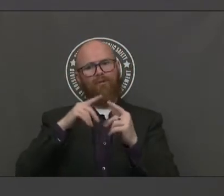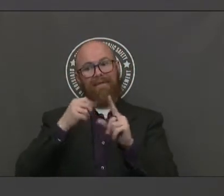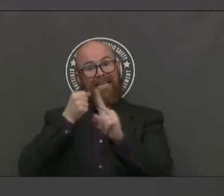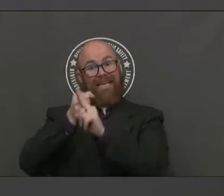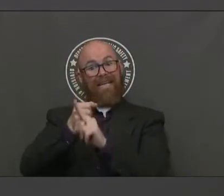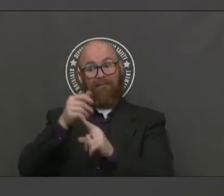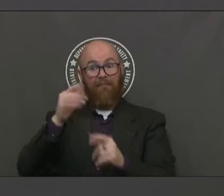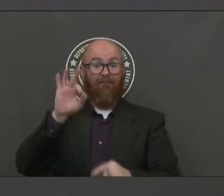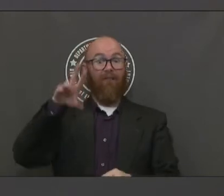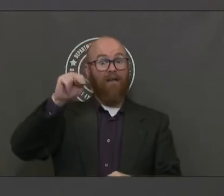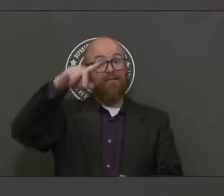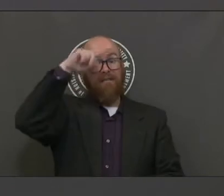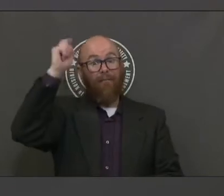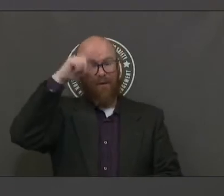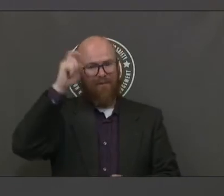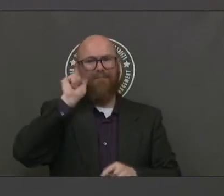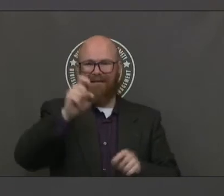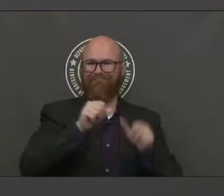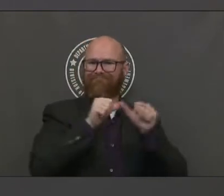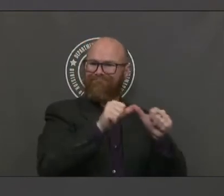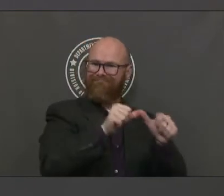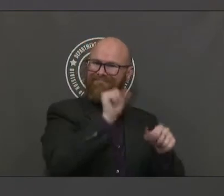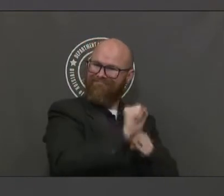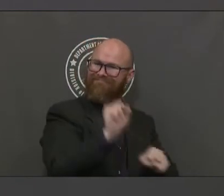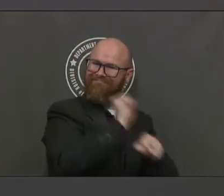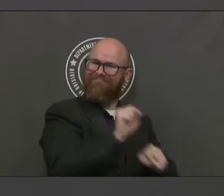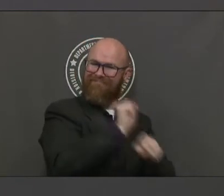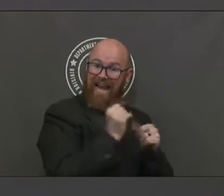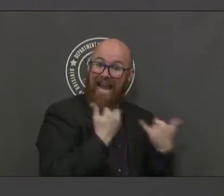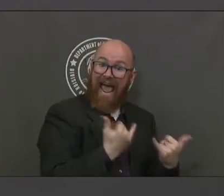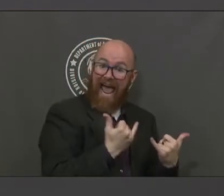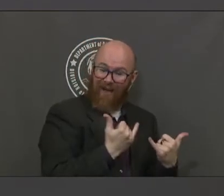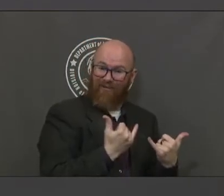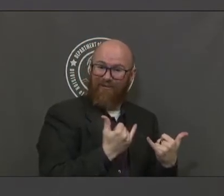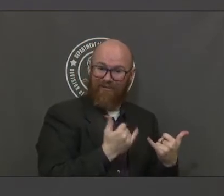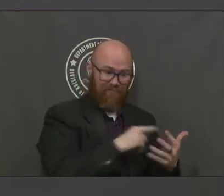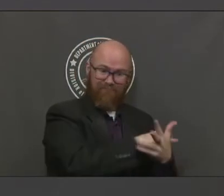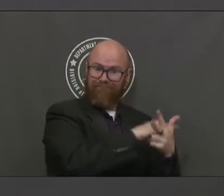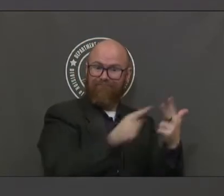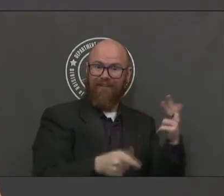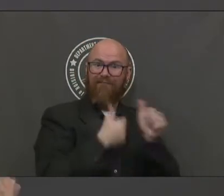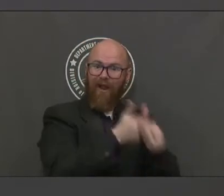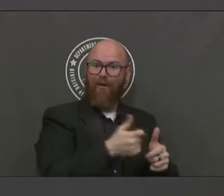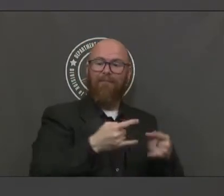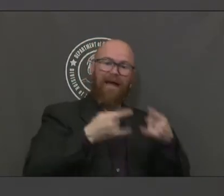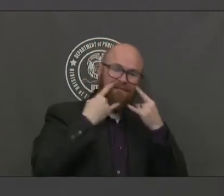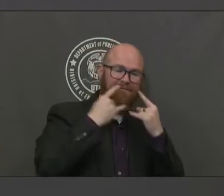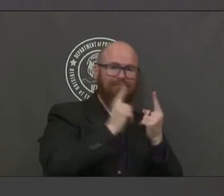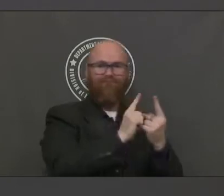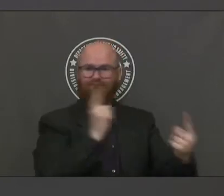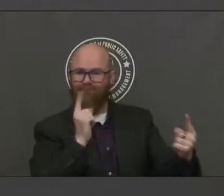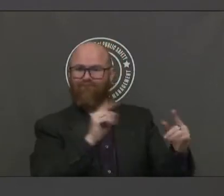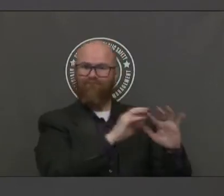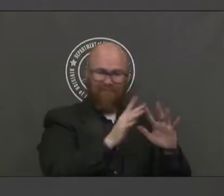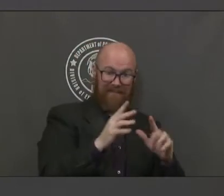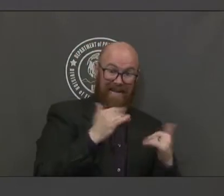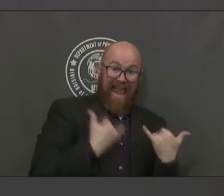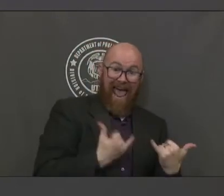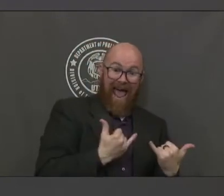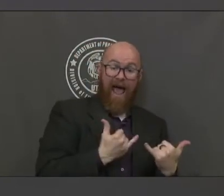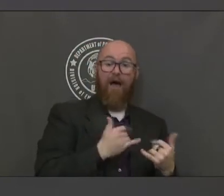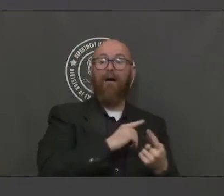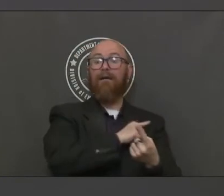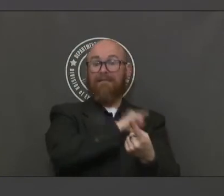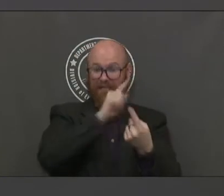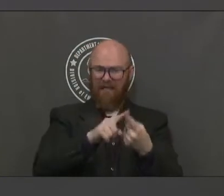counts going down through mask wearing, social distancing, and avoiding large gatherings, so that by the time we have enough vaccine available for